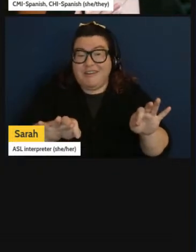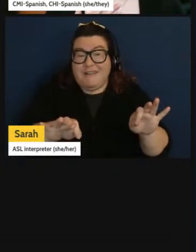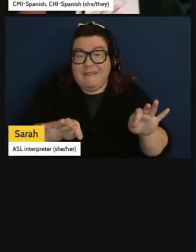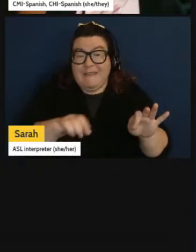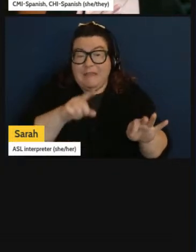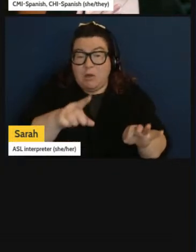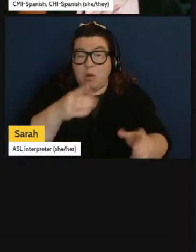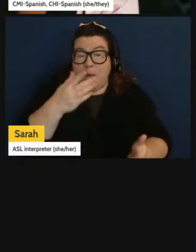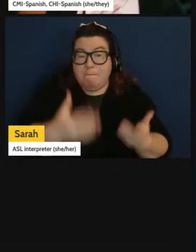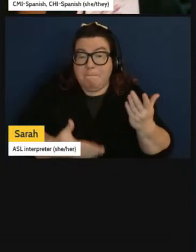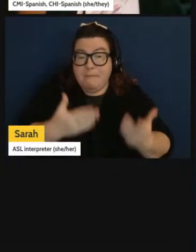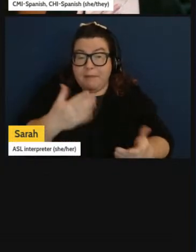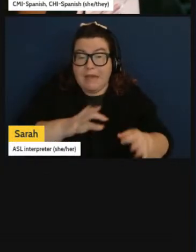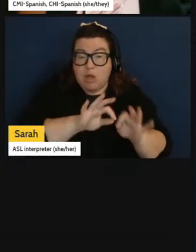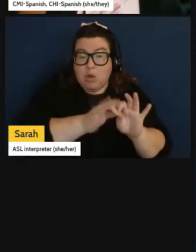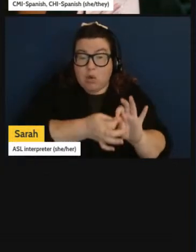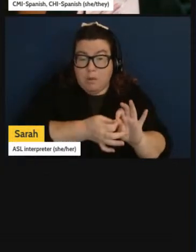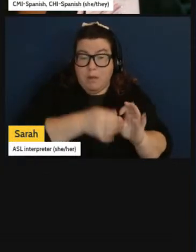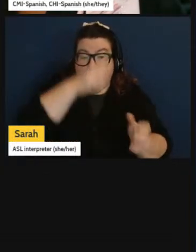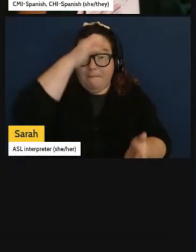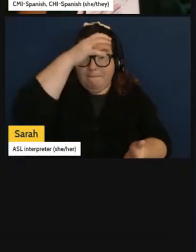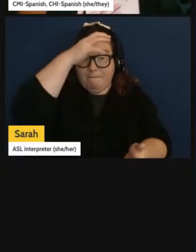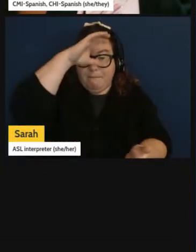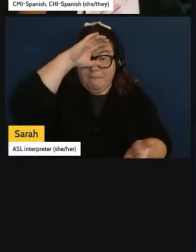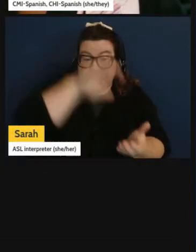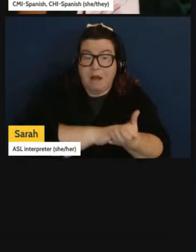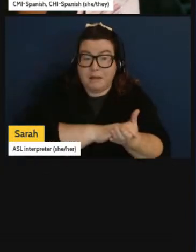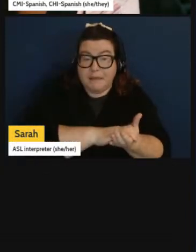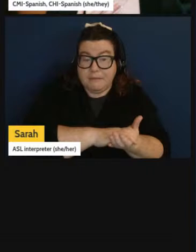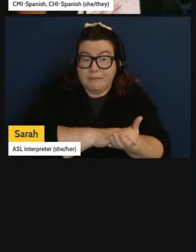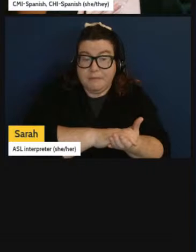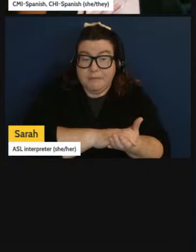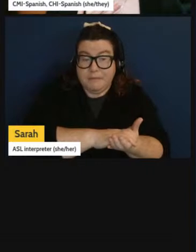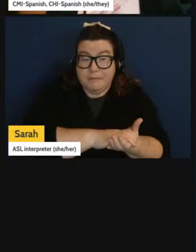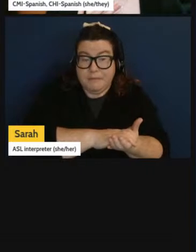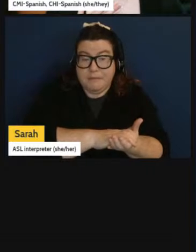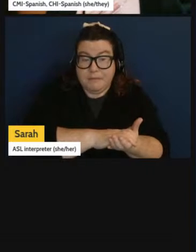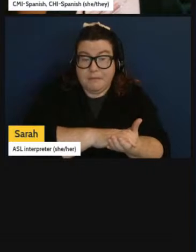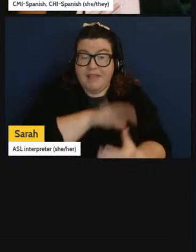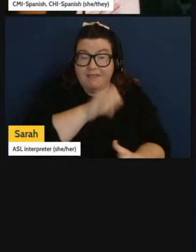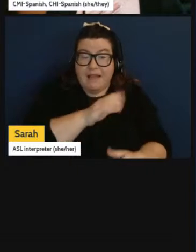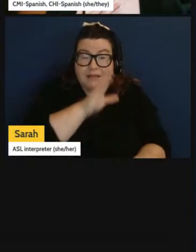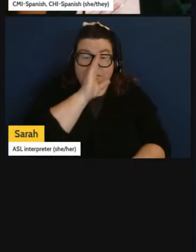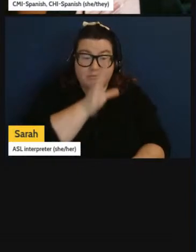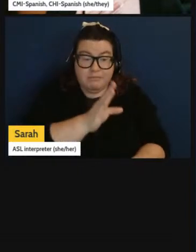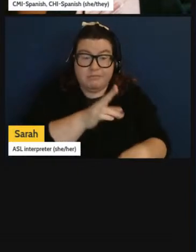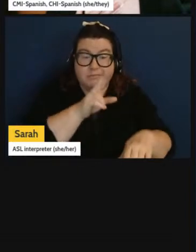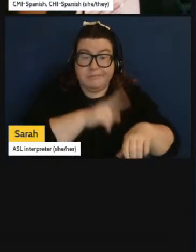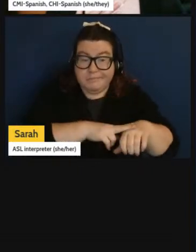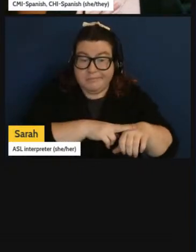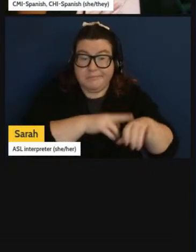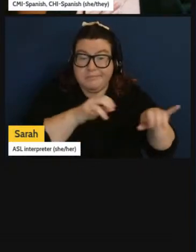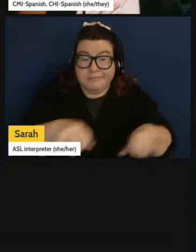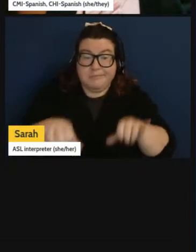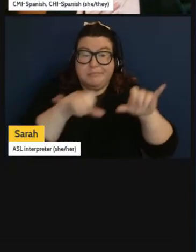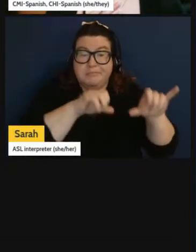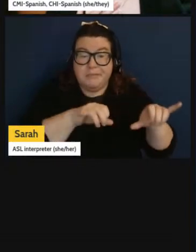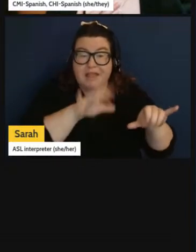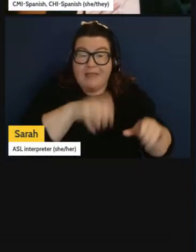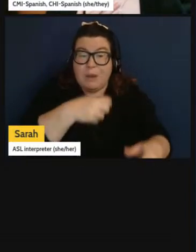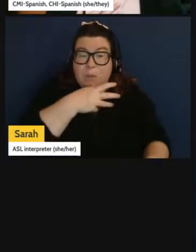you might interpret this as male spouse. That's heteronormativity, assuming that that